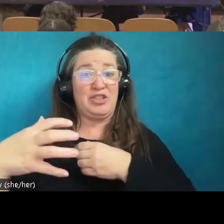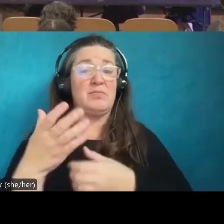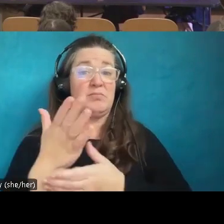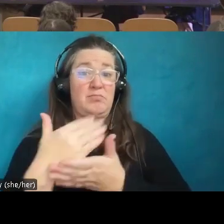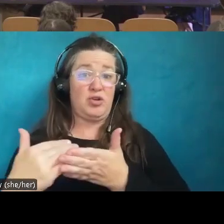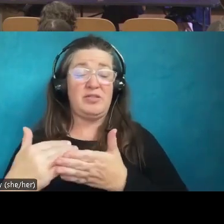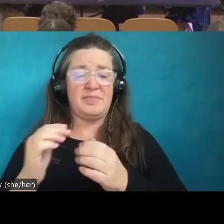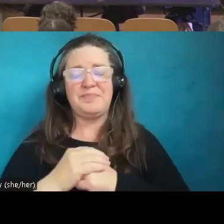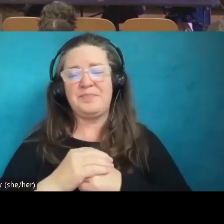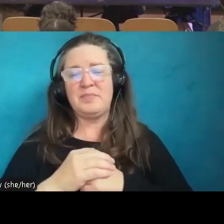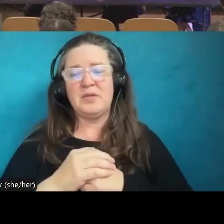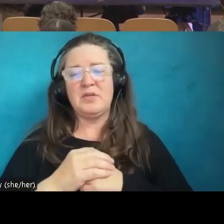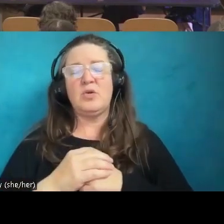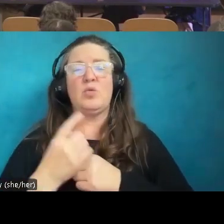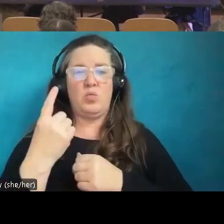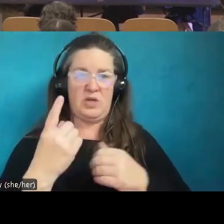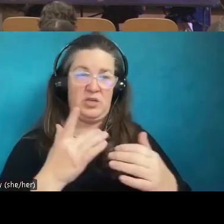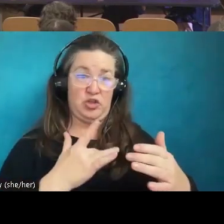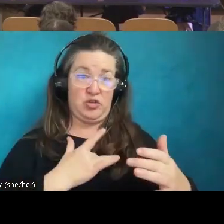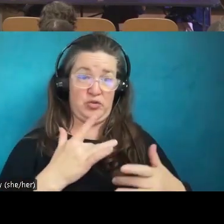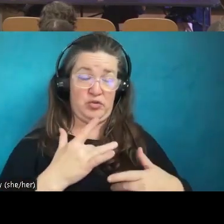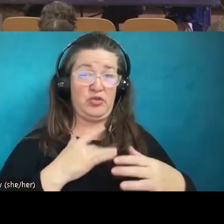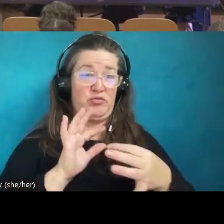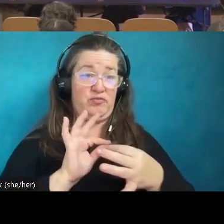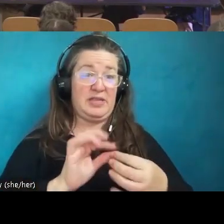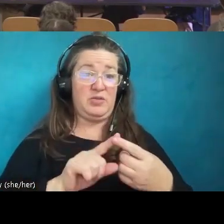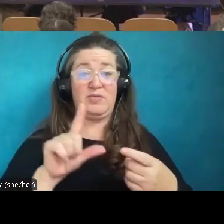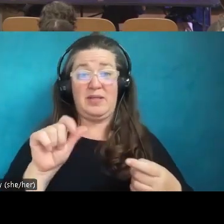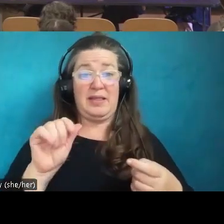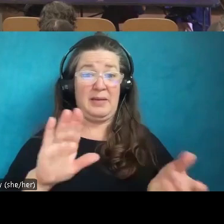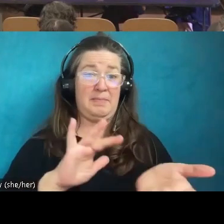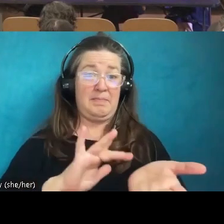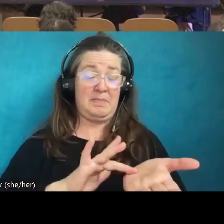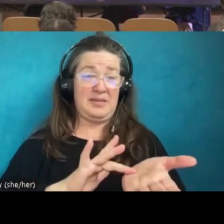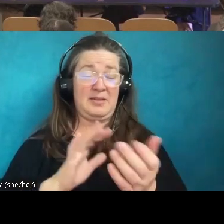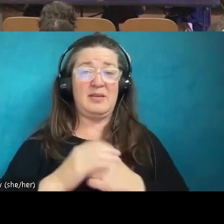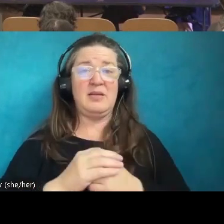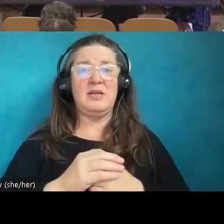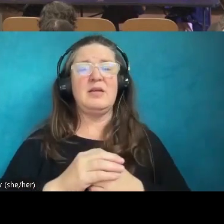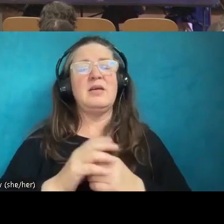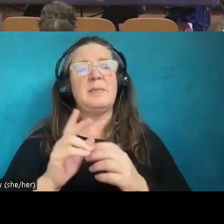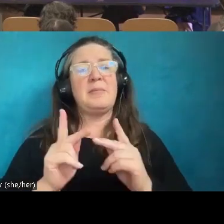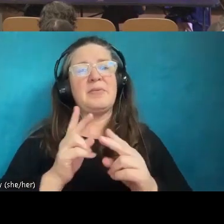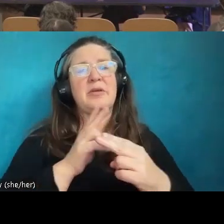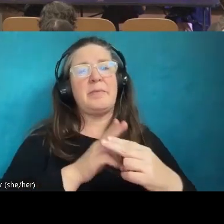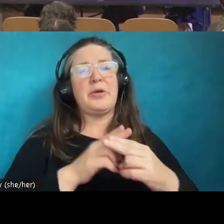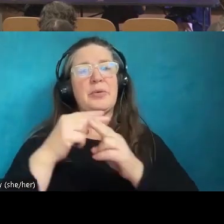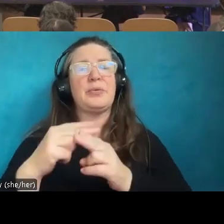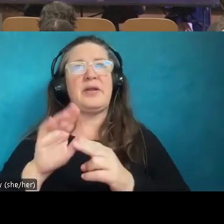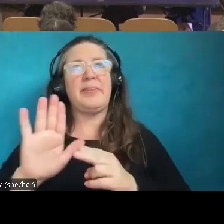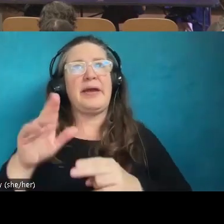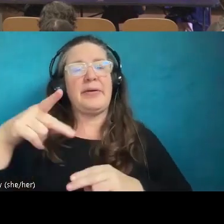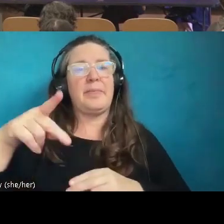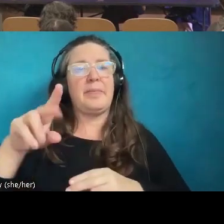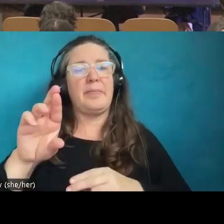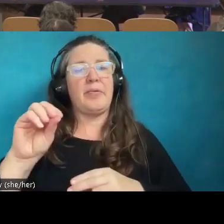concerns that we have on the lab medicine side is that people's immune profiles may change. So somebody who has an